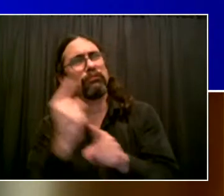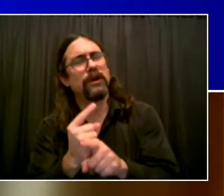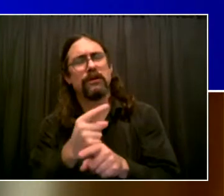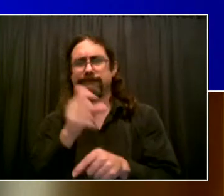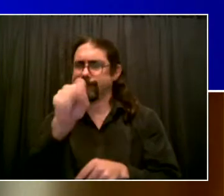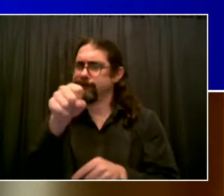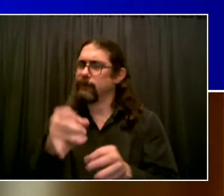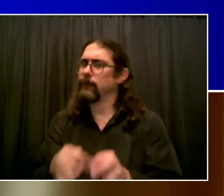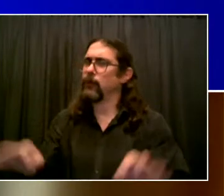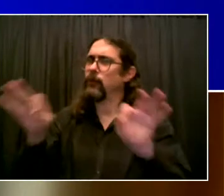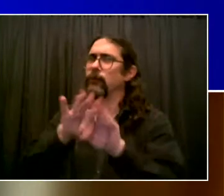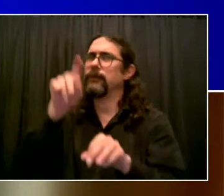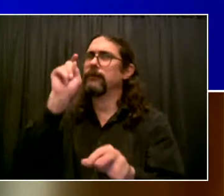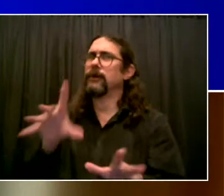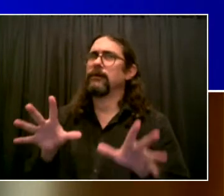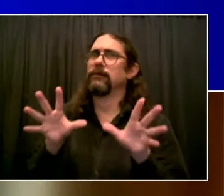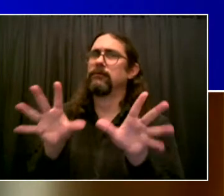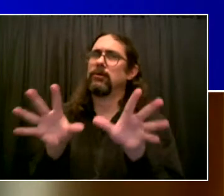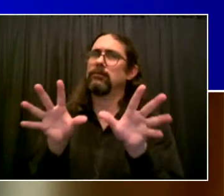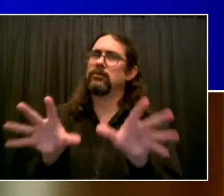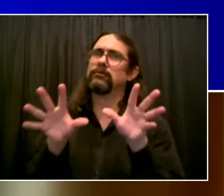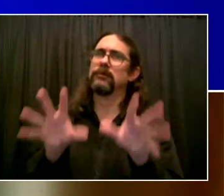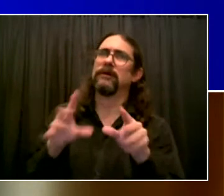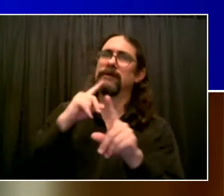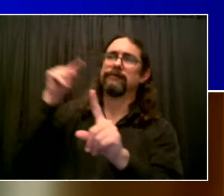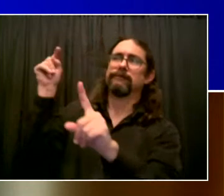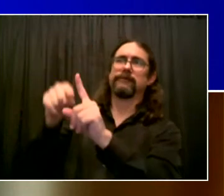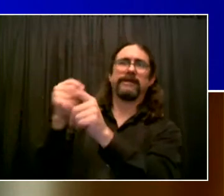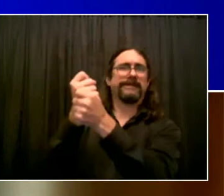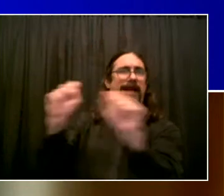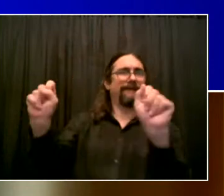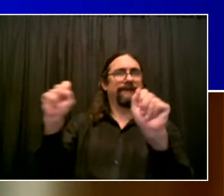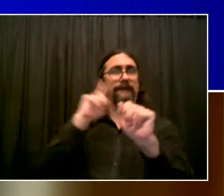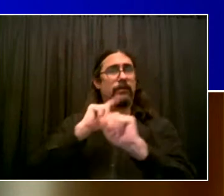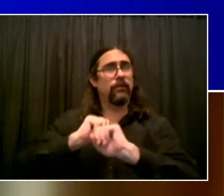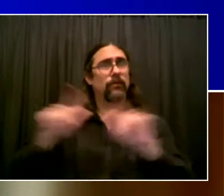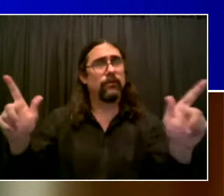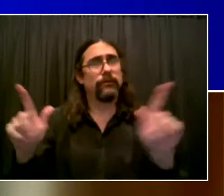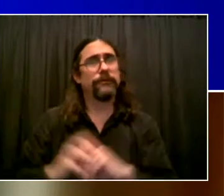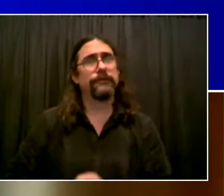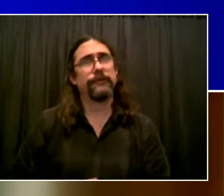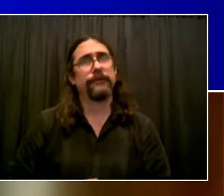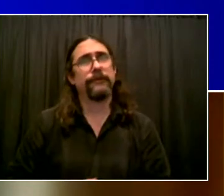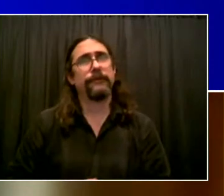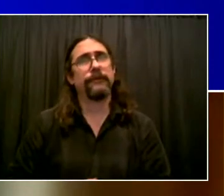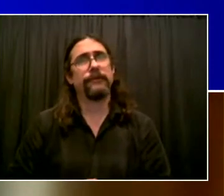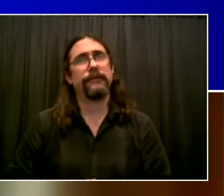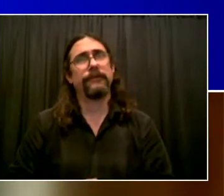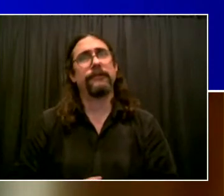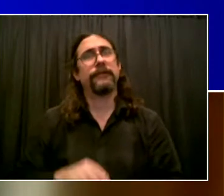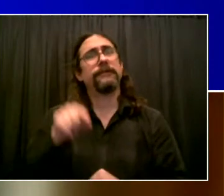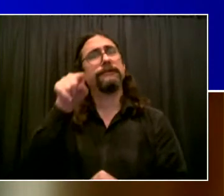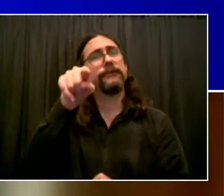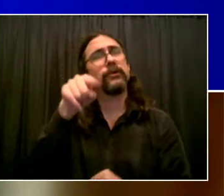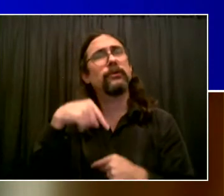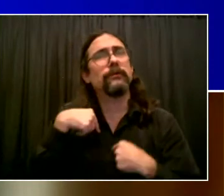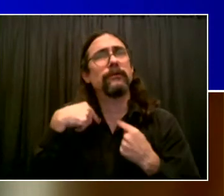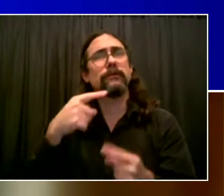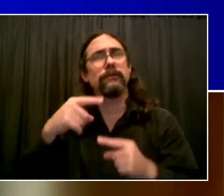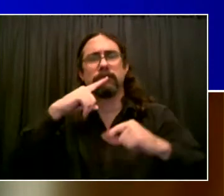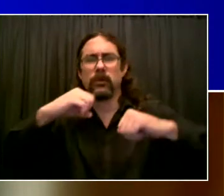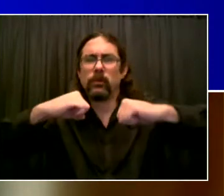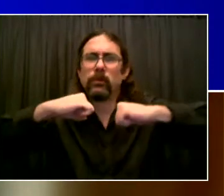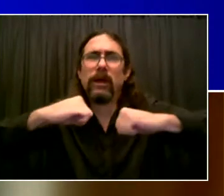safe. And you're someone who's been a great defender of people's civil liberties, but we also got to think about the